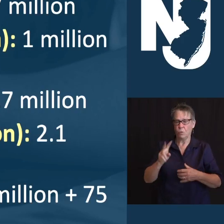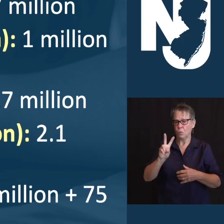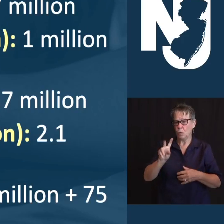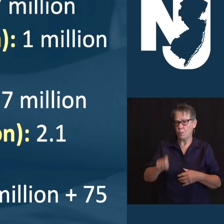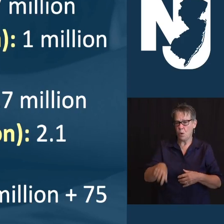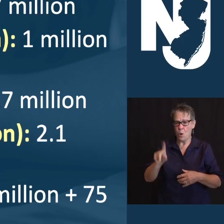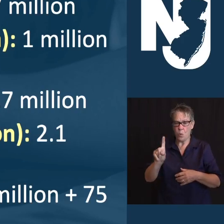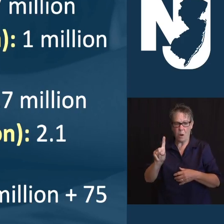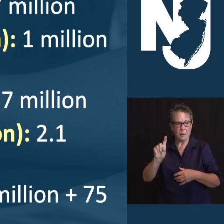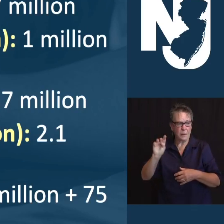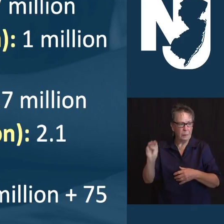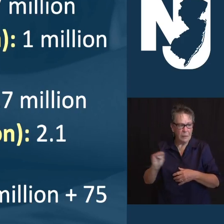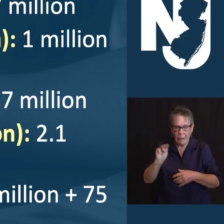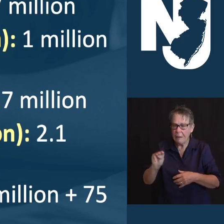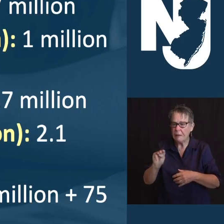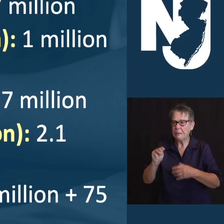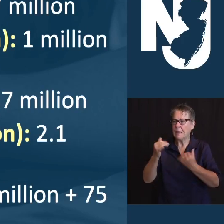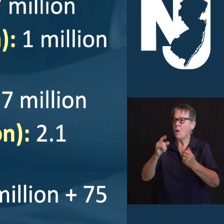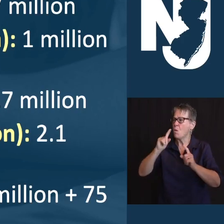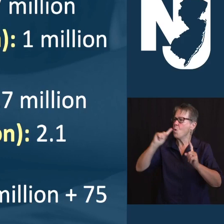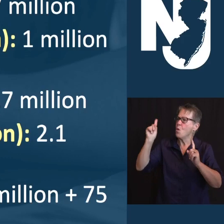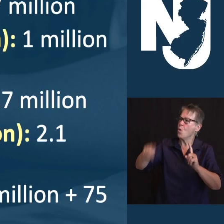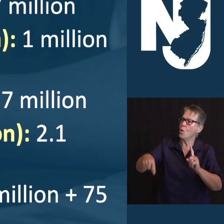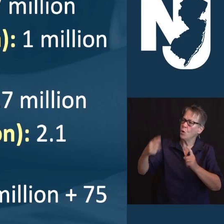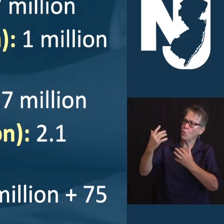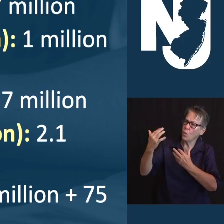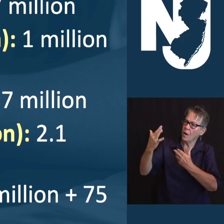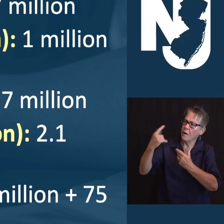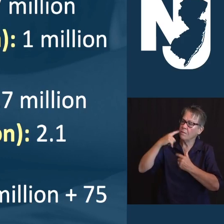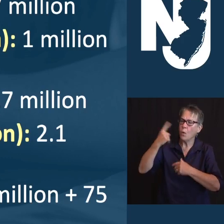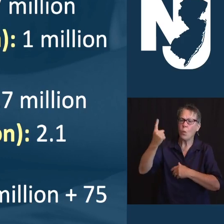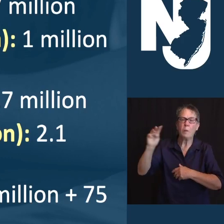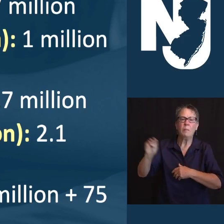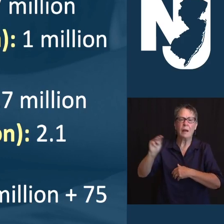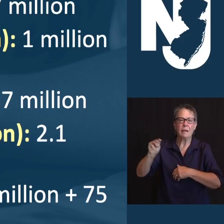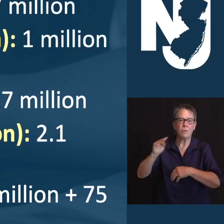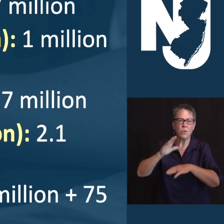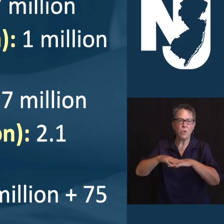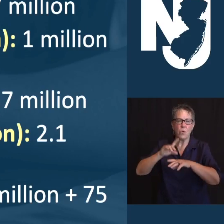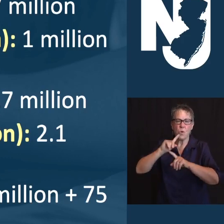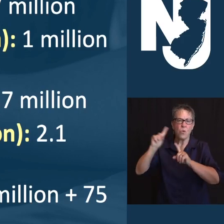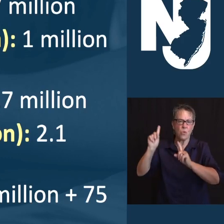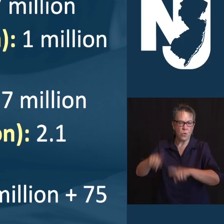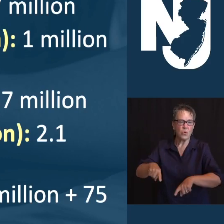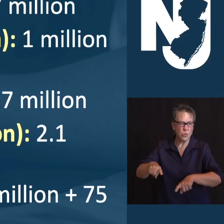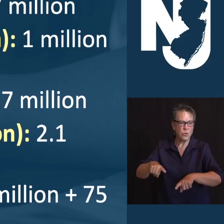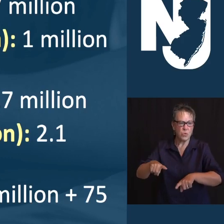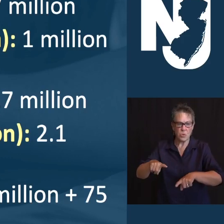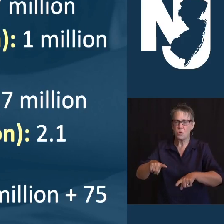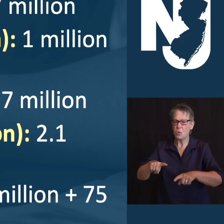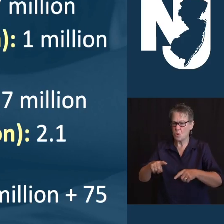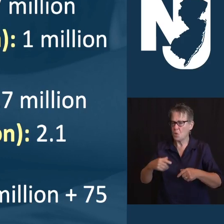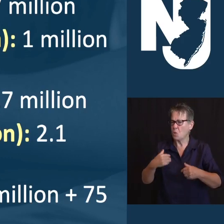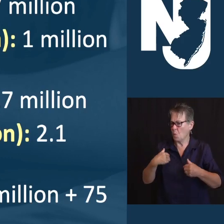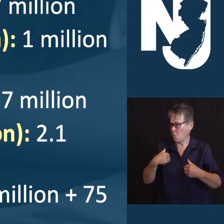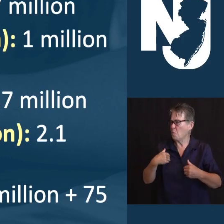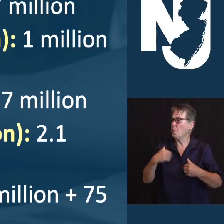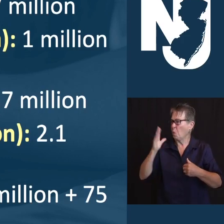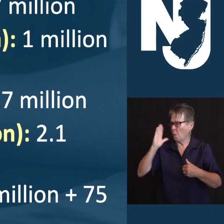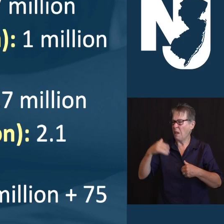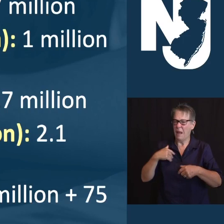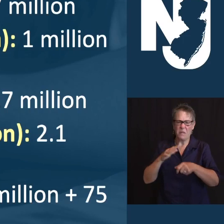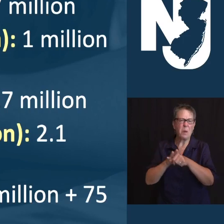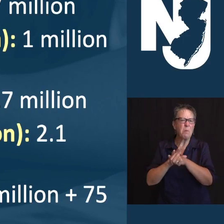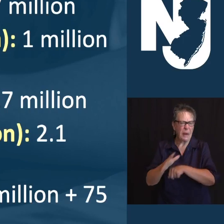will be 300,000 gowns actually above our goal. We set, I think, what we collectively think was a lofty goal